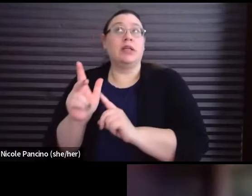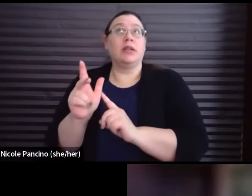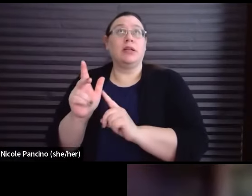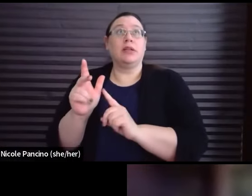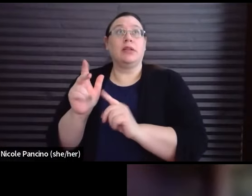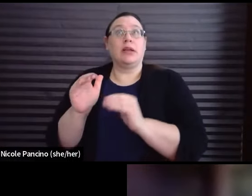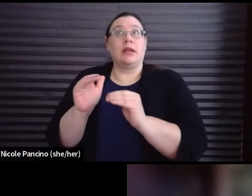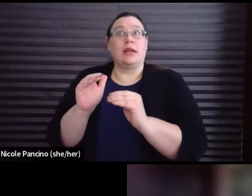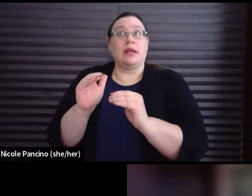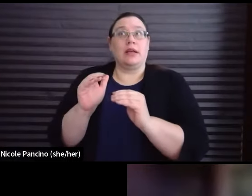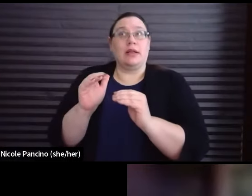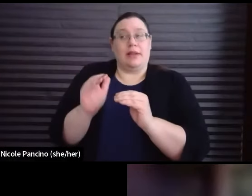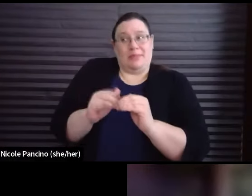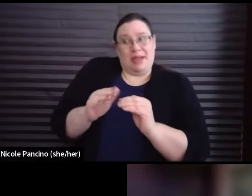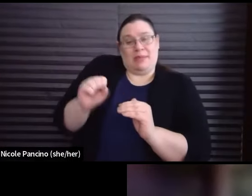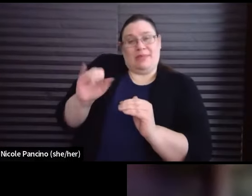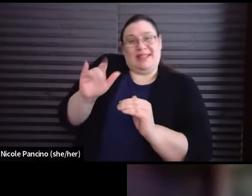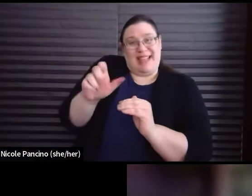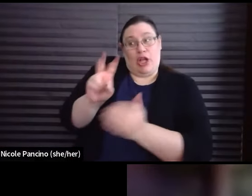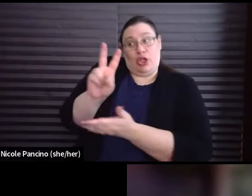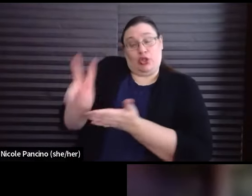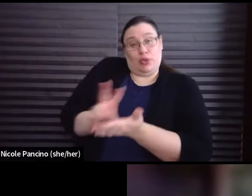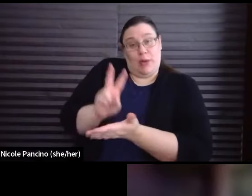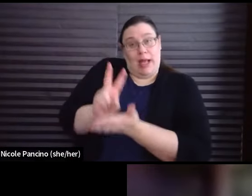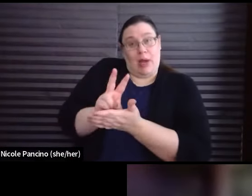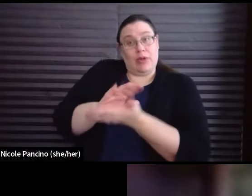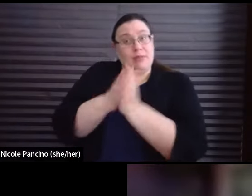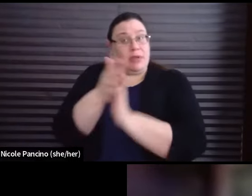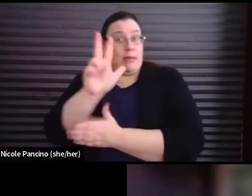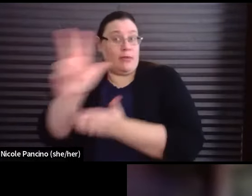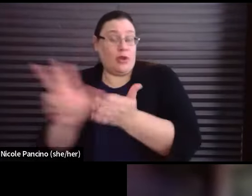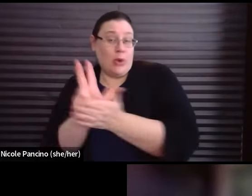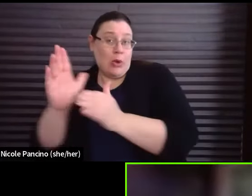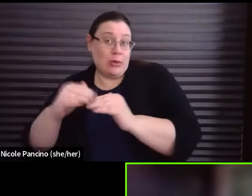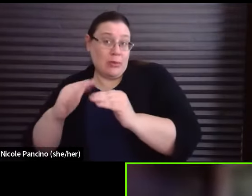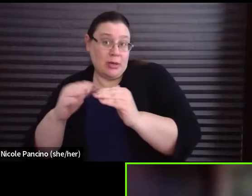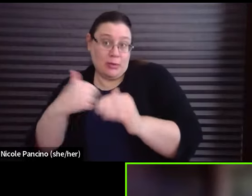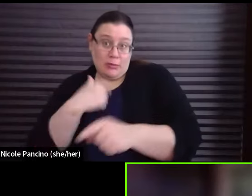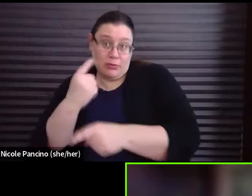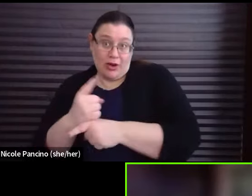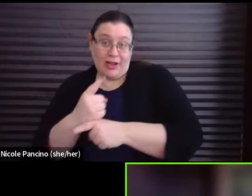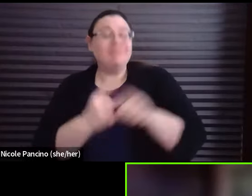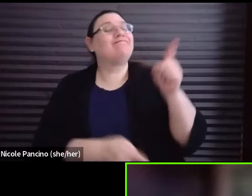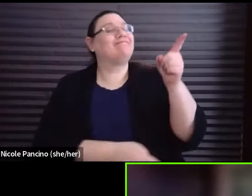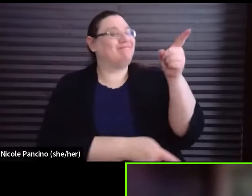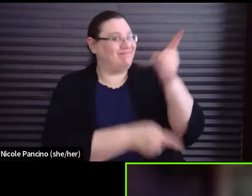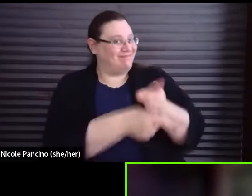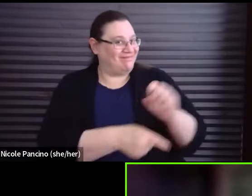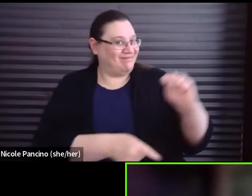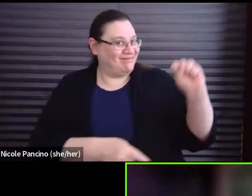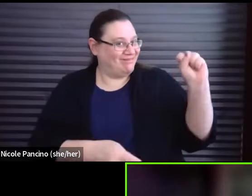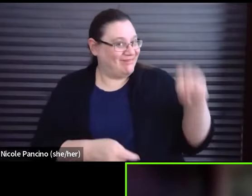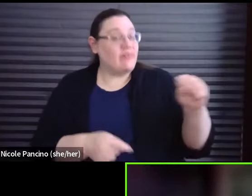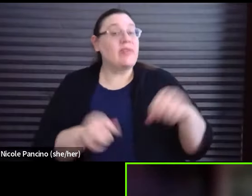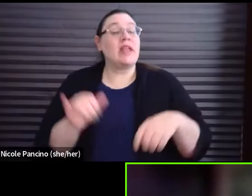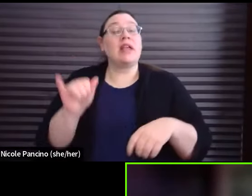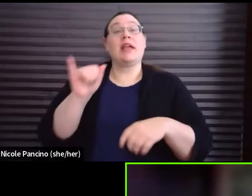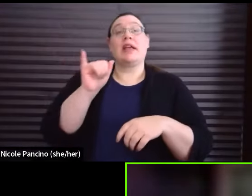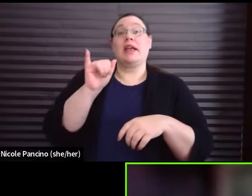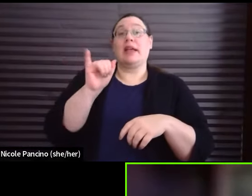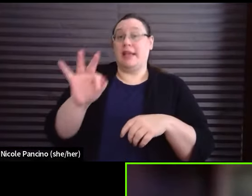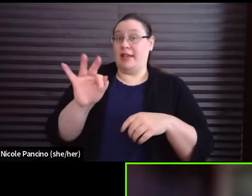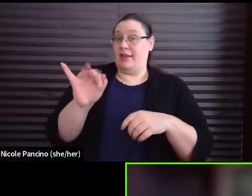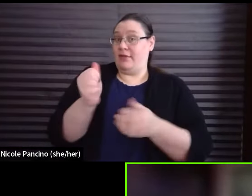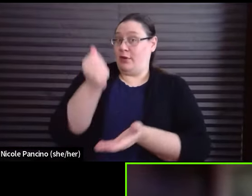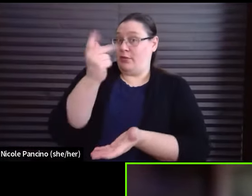scale 2 hours would jump to a 3-hour minimum. Is that correct? That is correct. In fact, if this is approved by